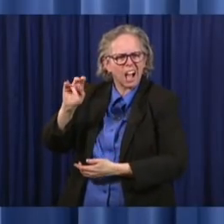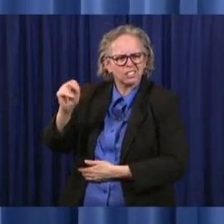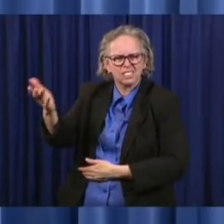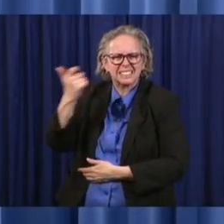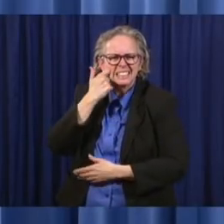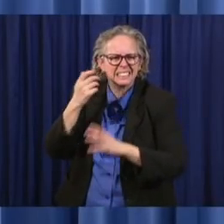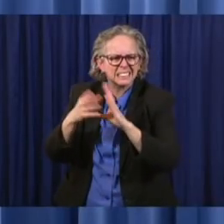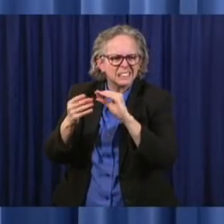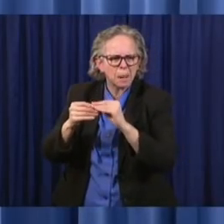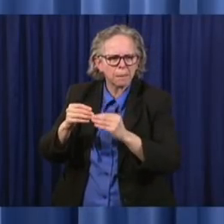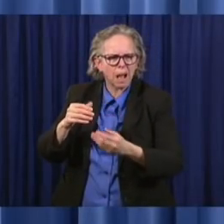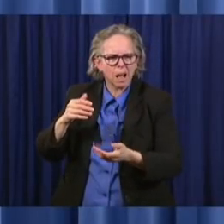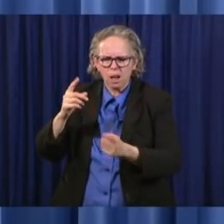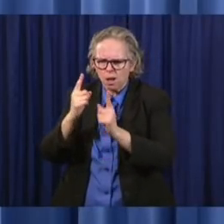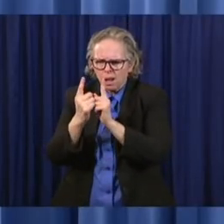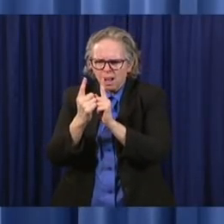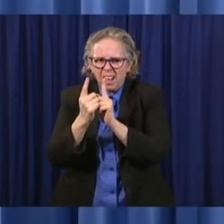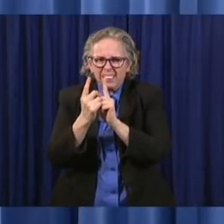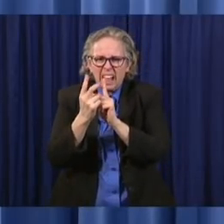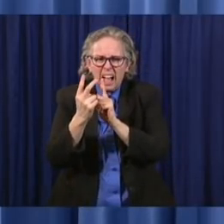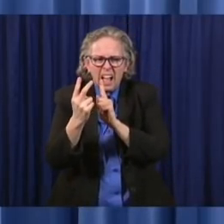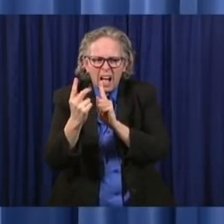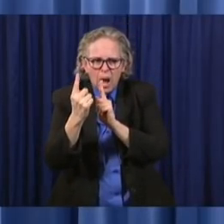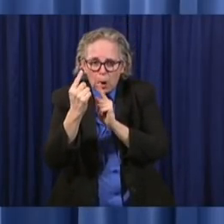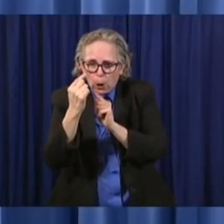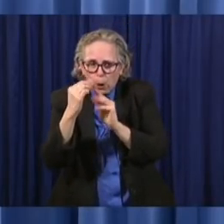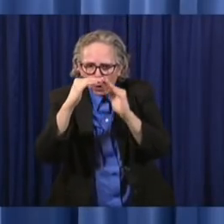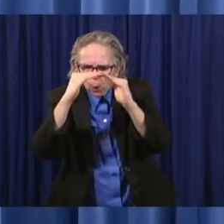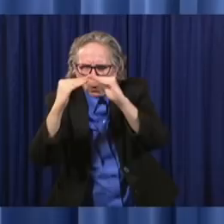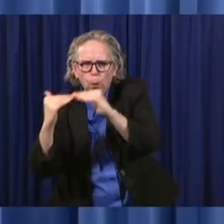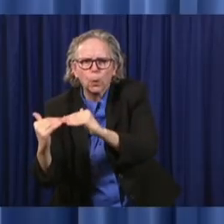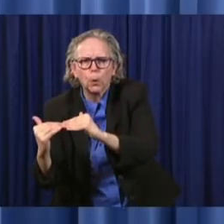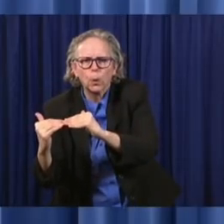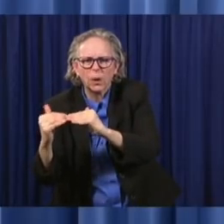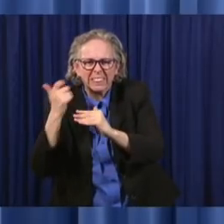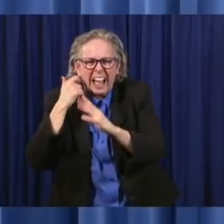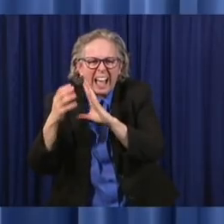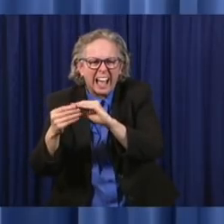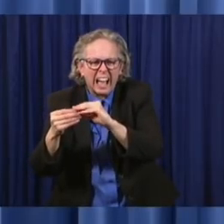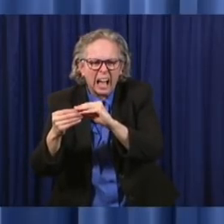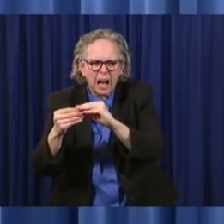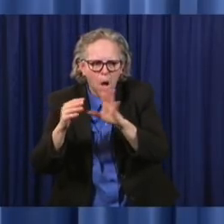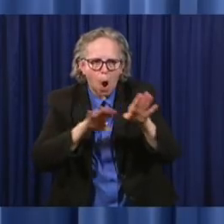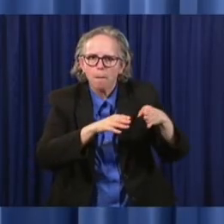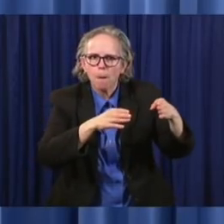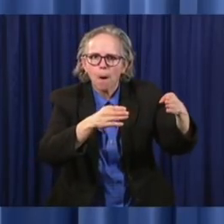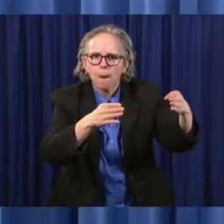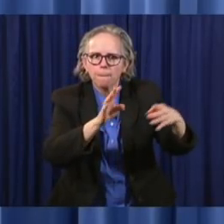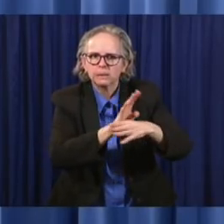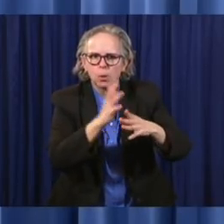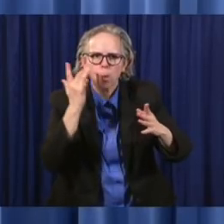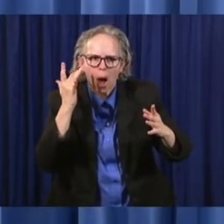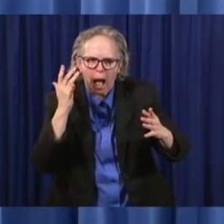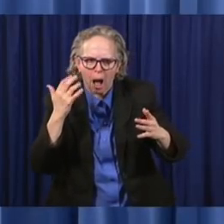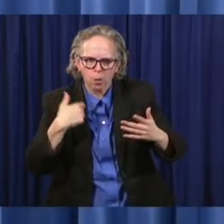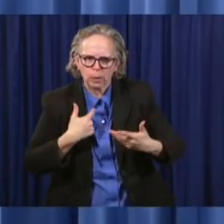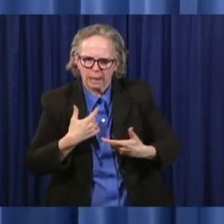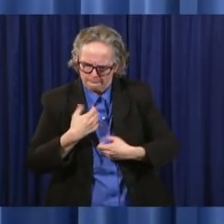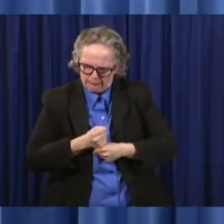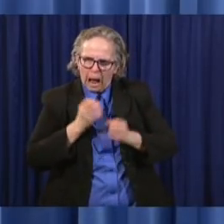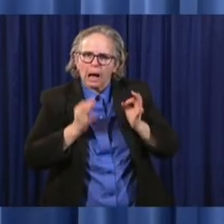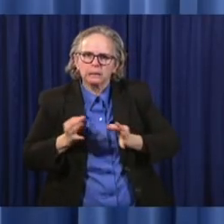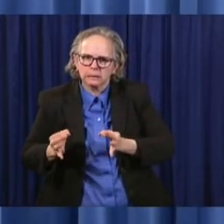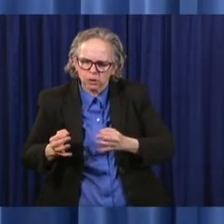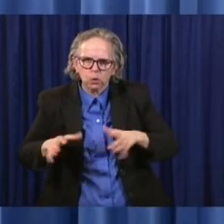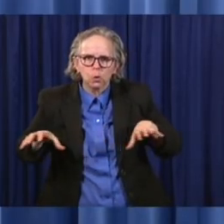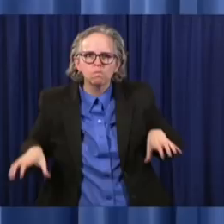about flattening the curve. We're in the position now where we can open up Ohio only because we took those actions. And if we had not taken those